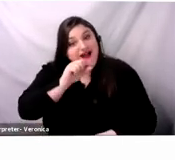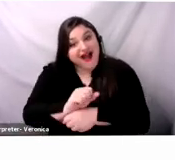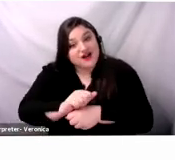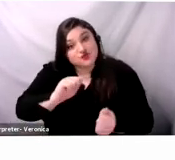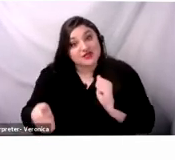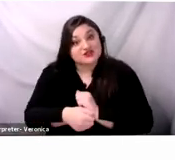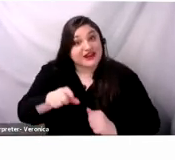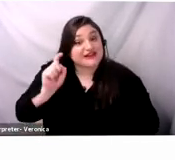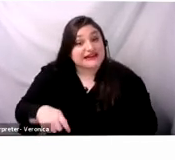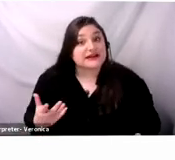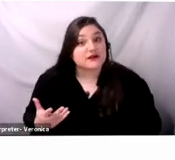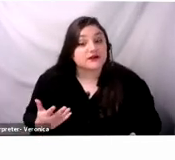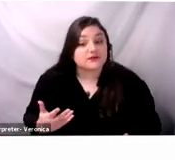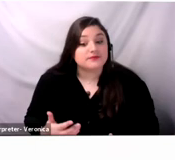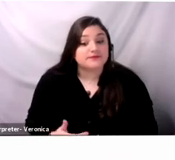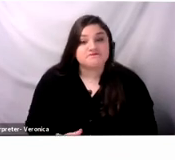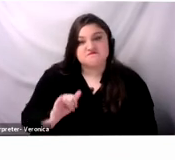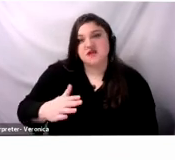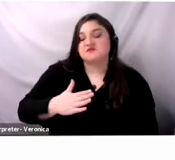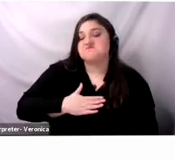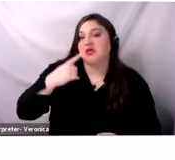That's what I think.